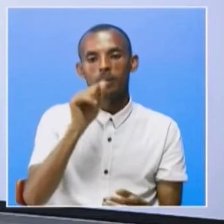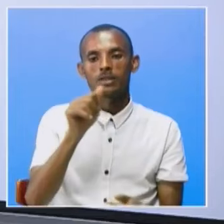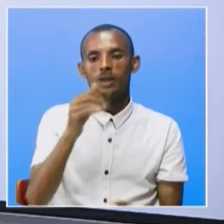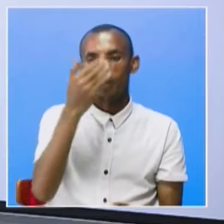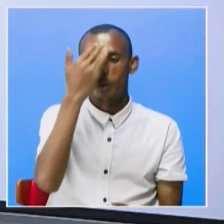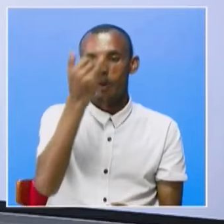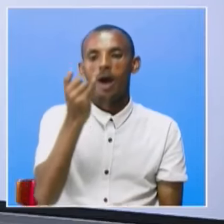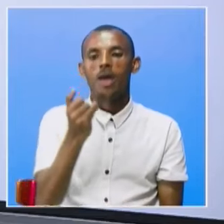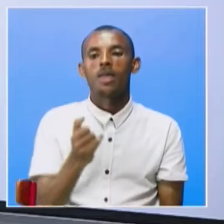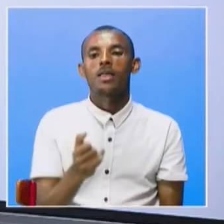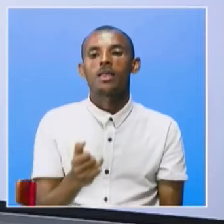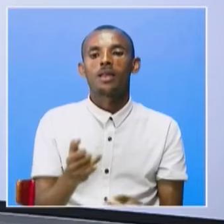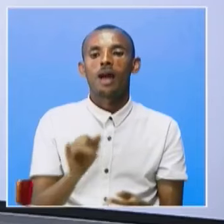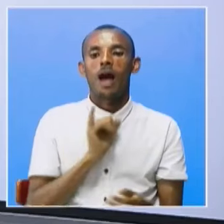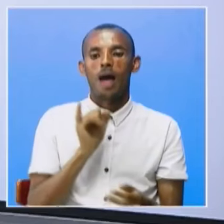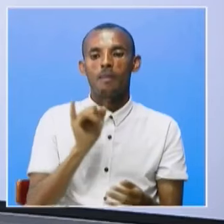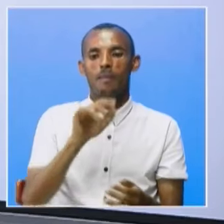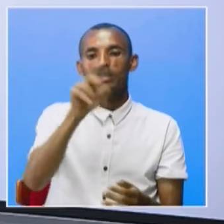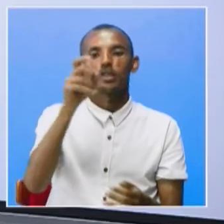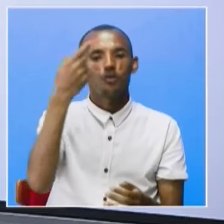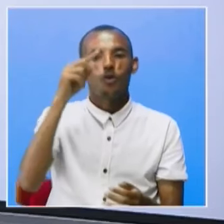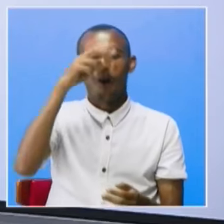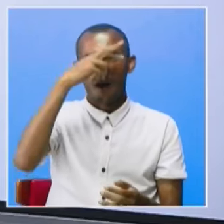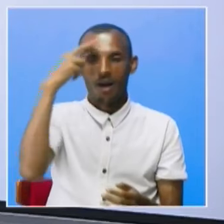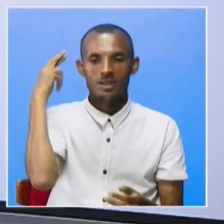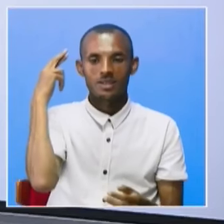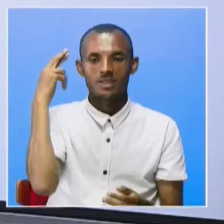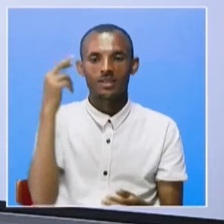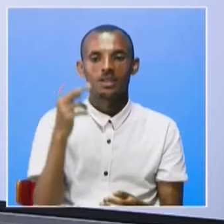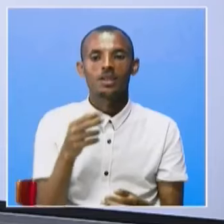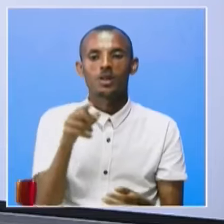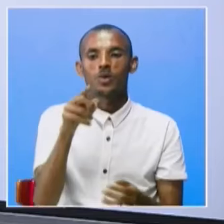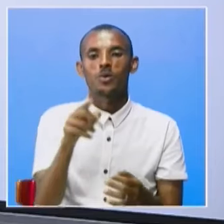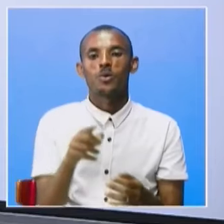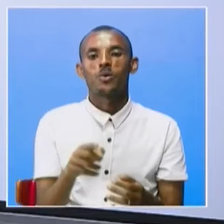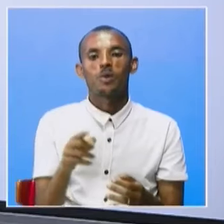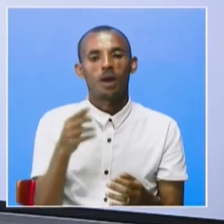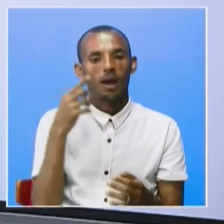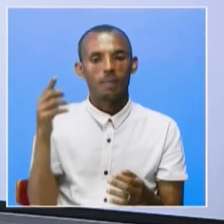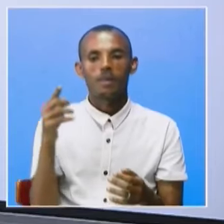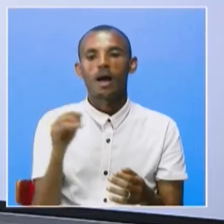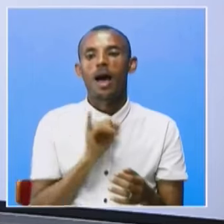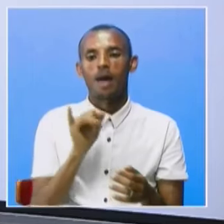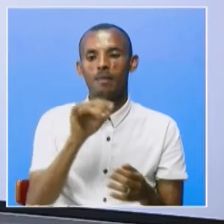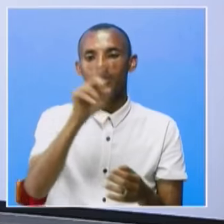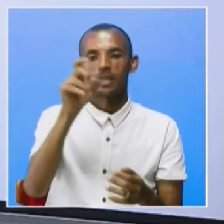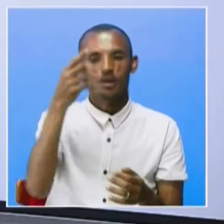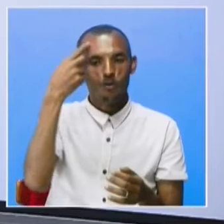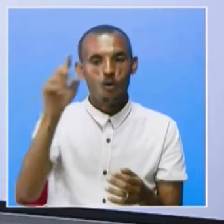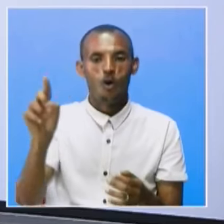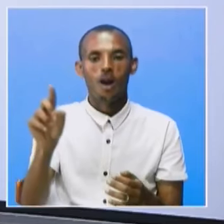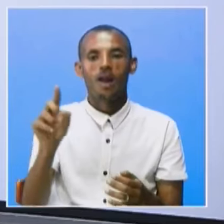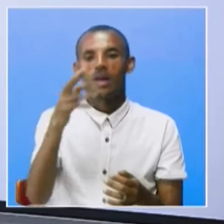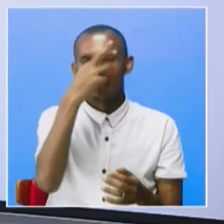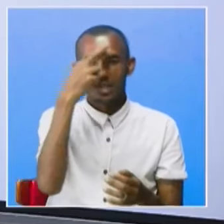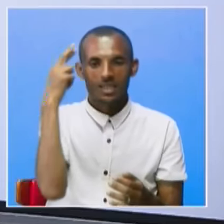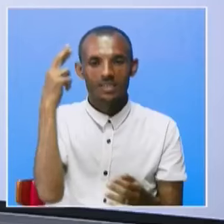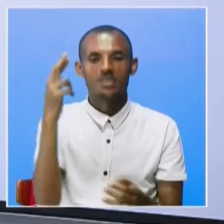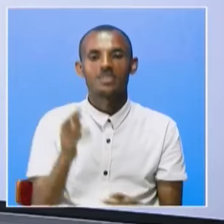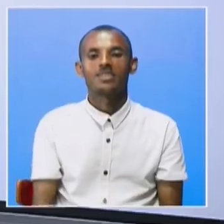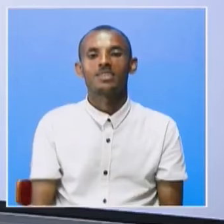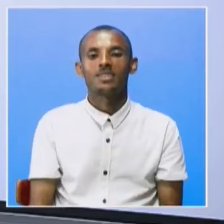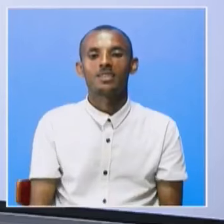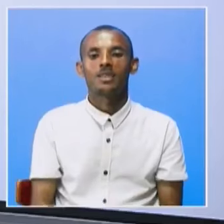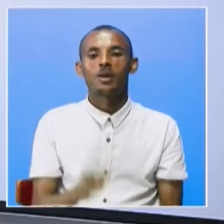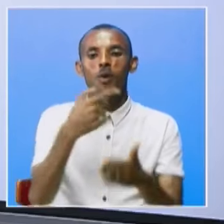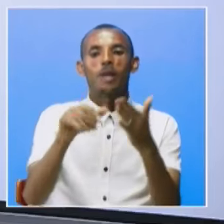am asking for a reason. You heard me, right? I am asking for a reason.